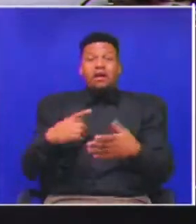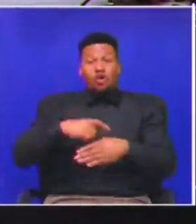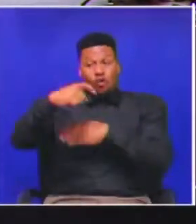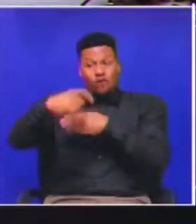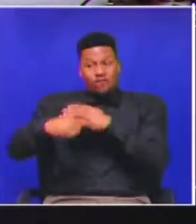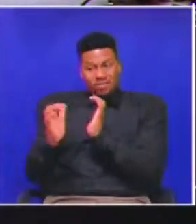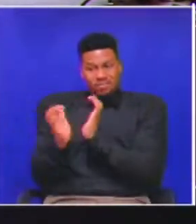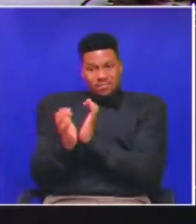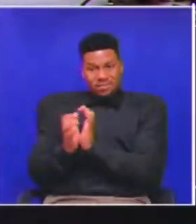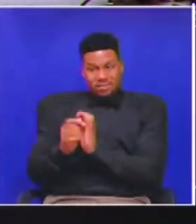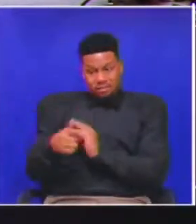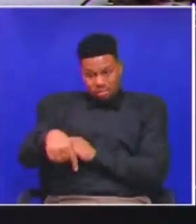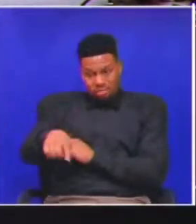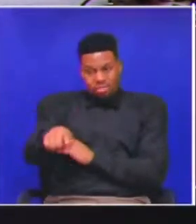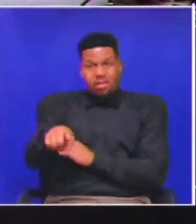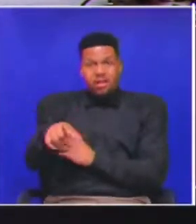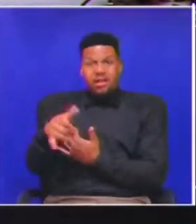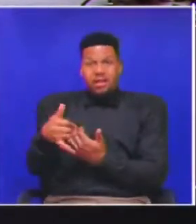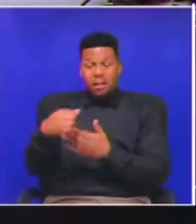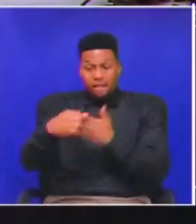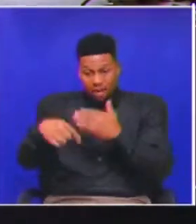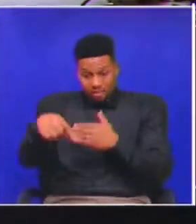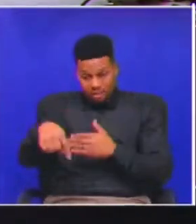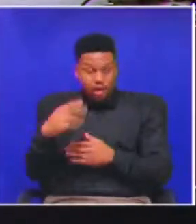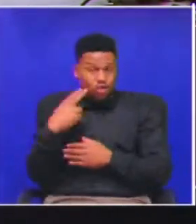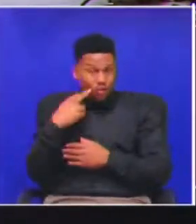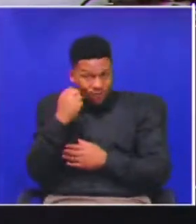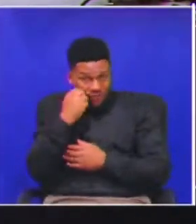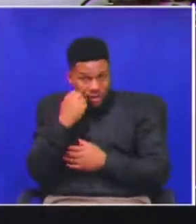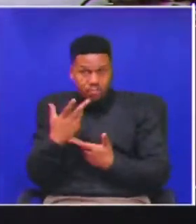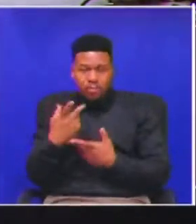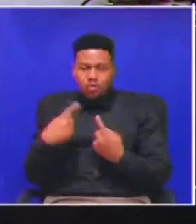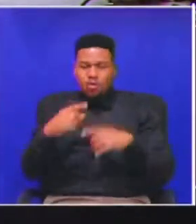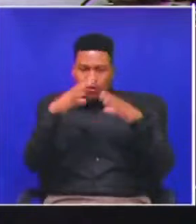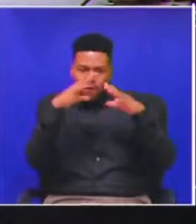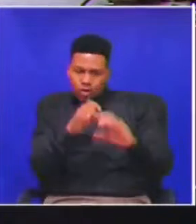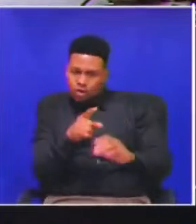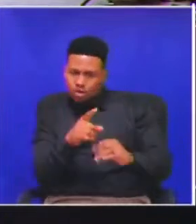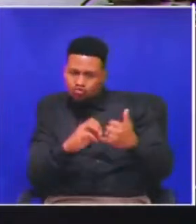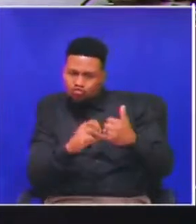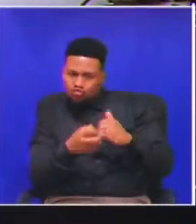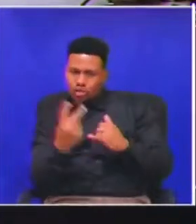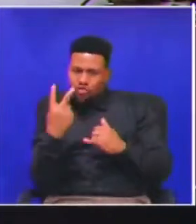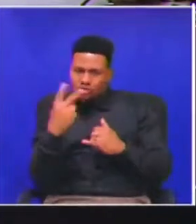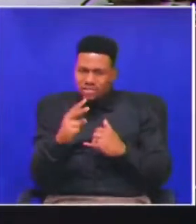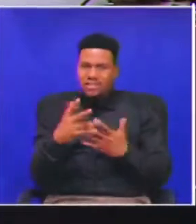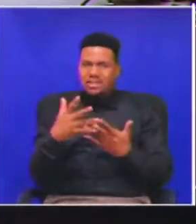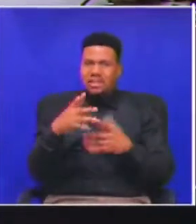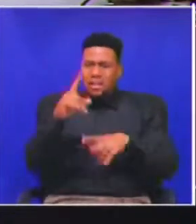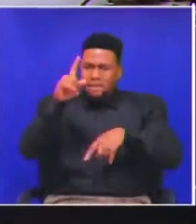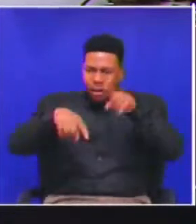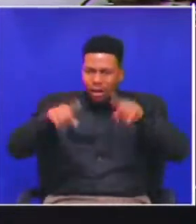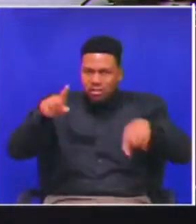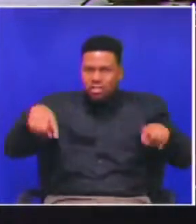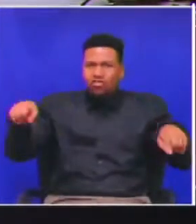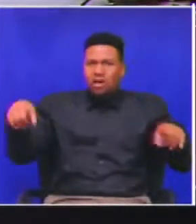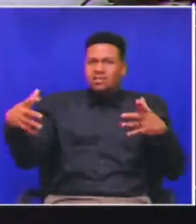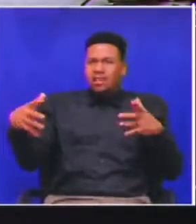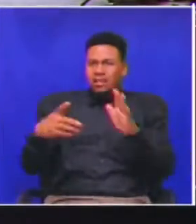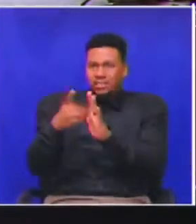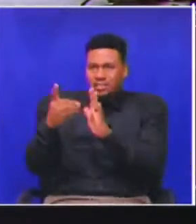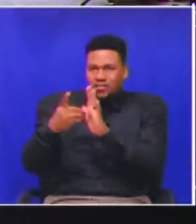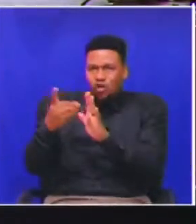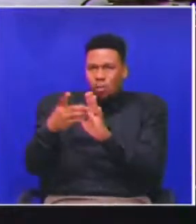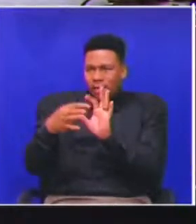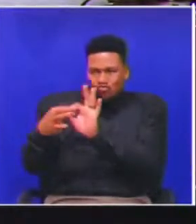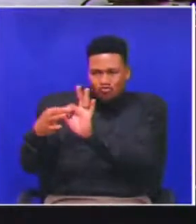include agreement on strengthening multilateral development banks, such as the World Bank, the